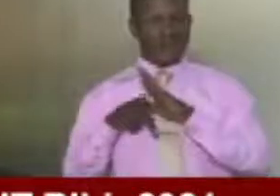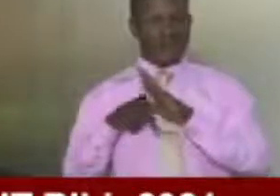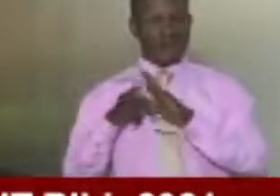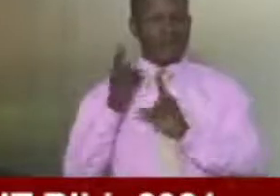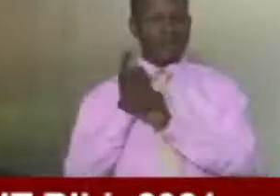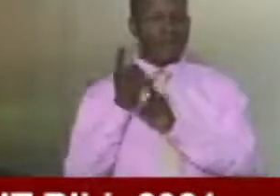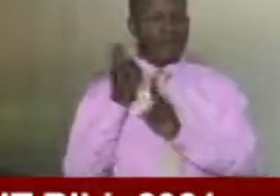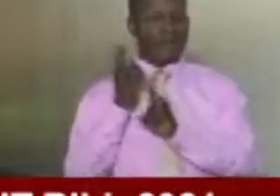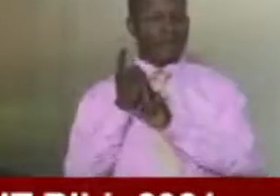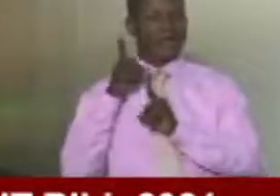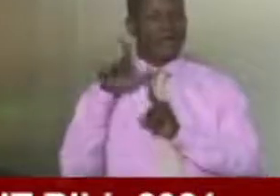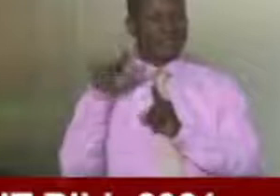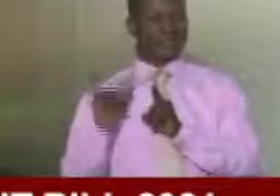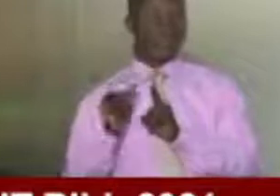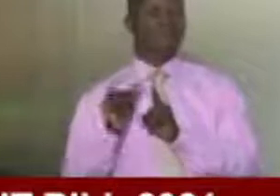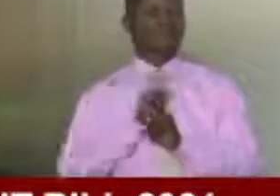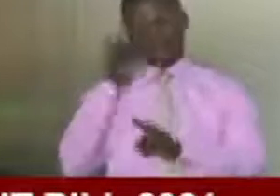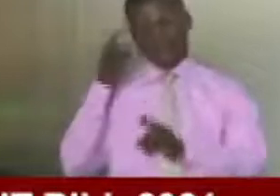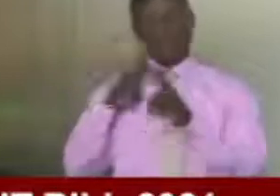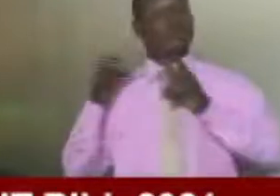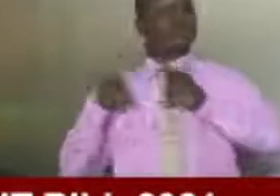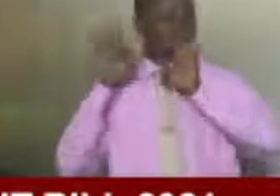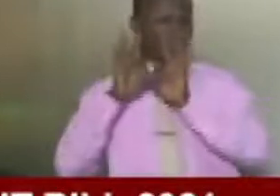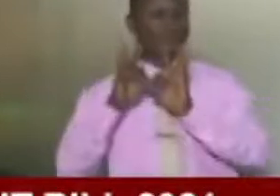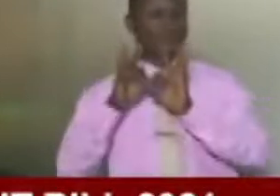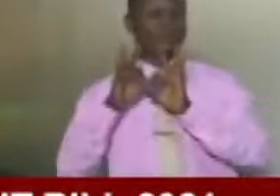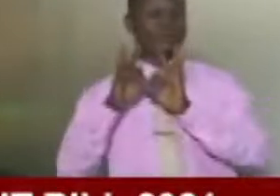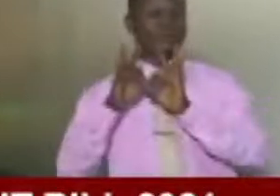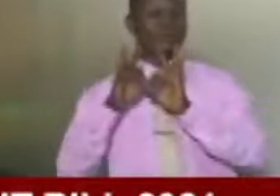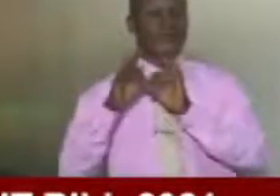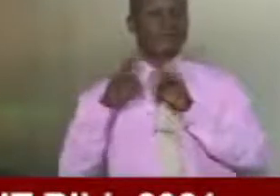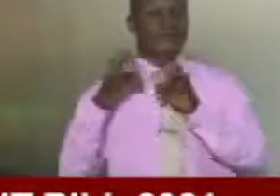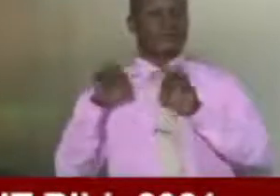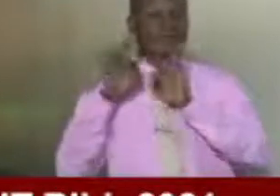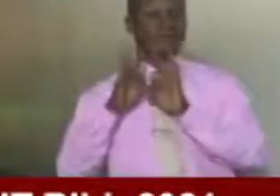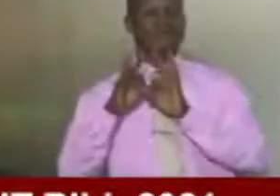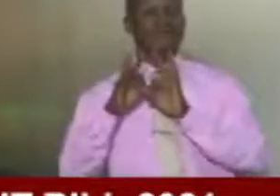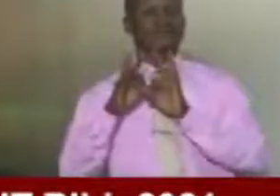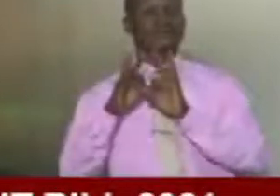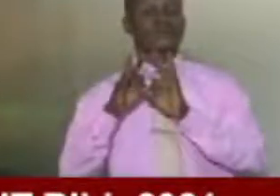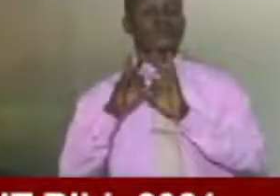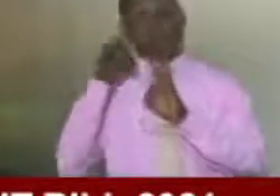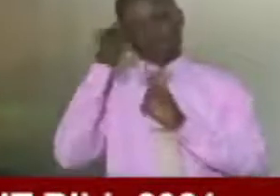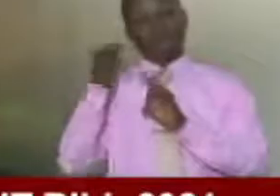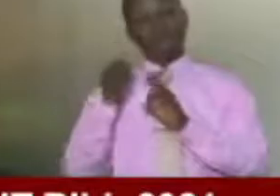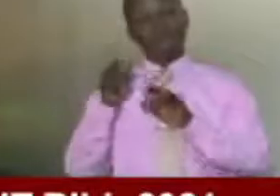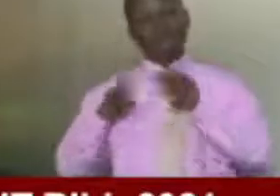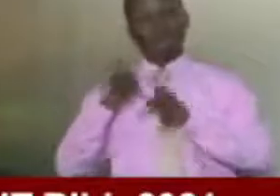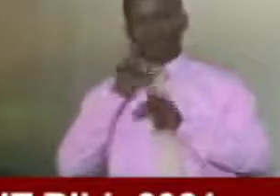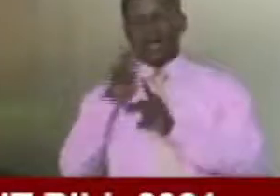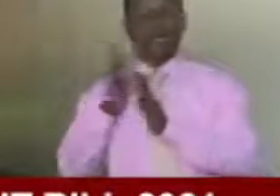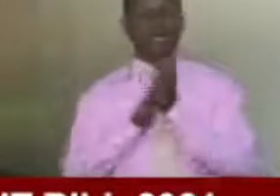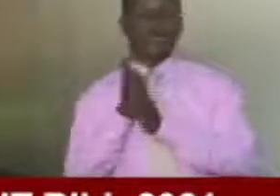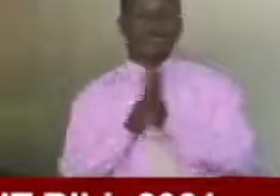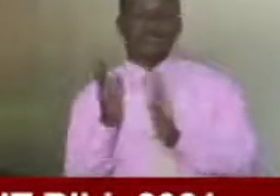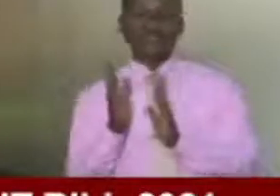appropriately. Because I think it's important to emphasize that, because the discussions we've been having, people, is very passionate discussion, people are taking position,